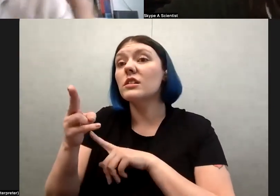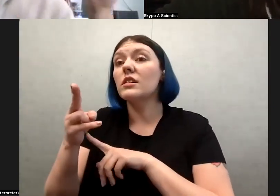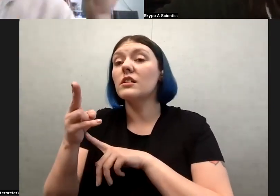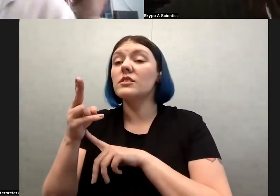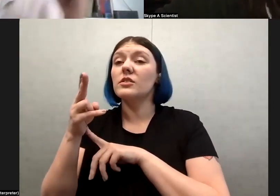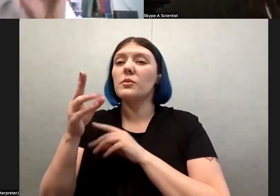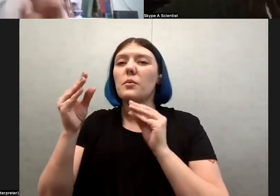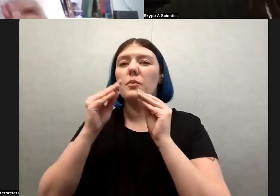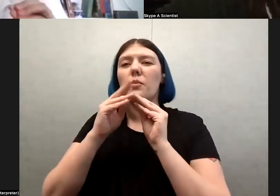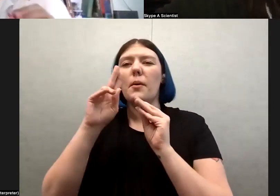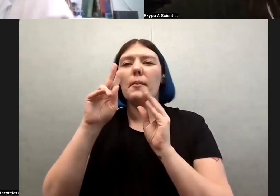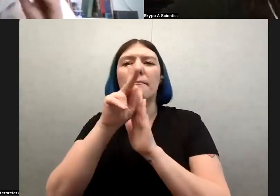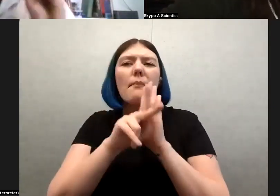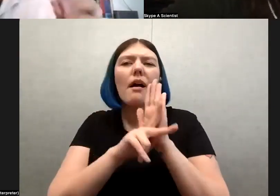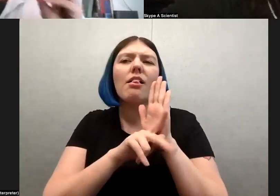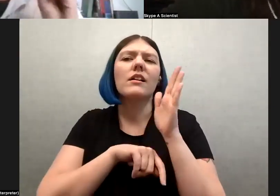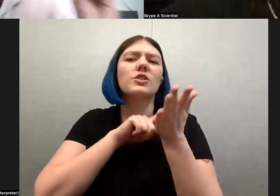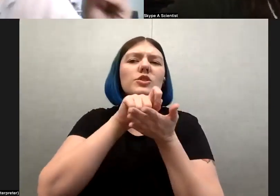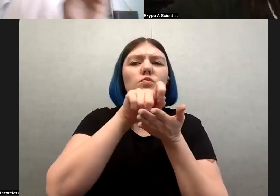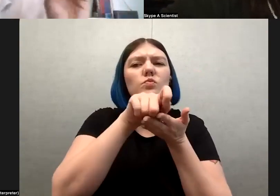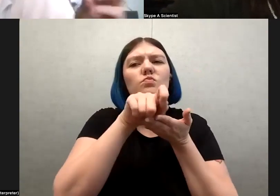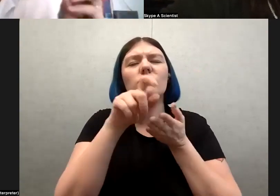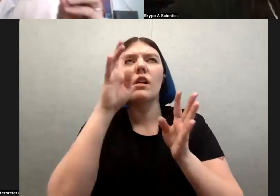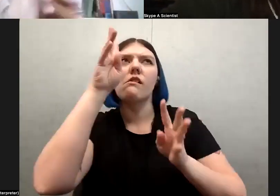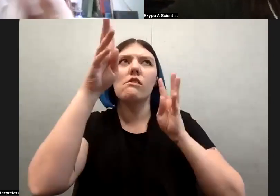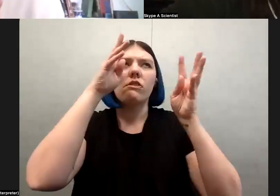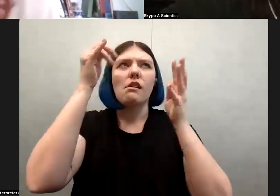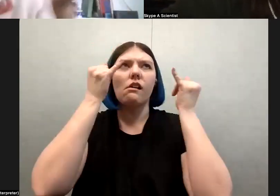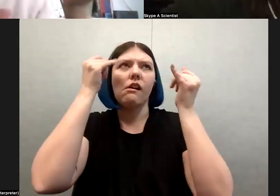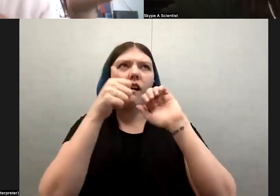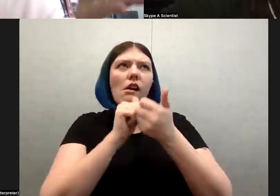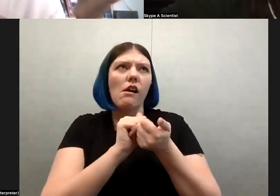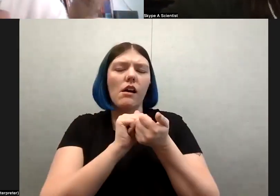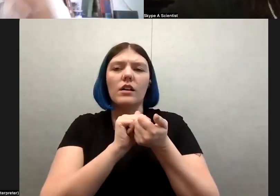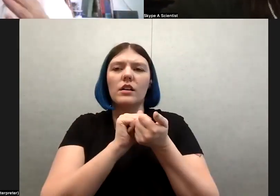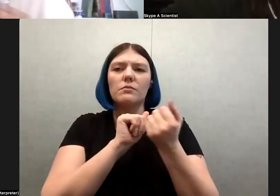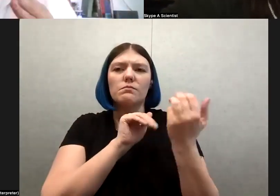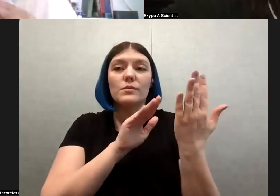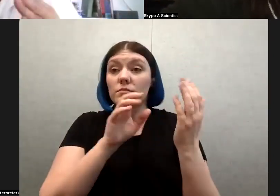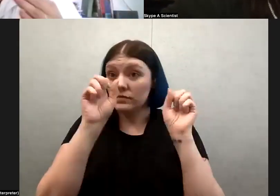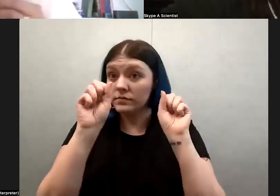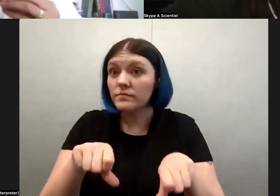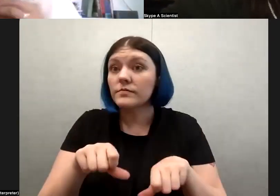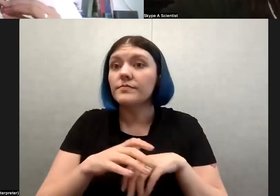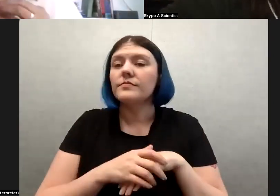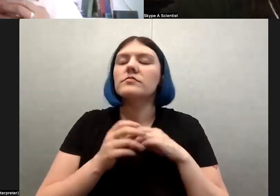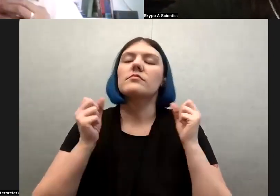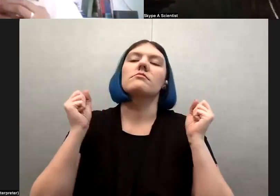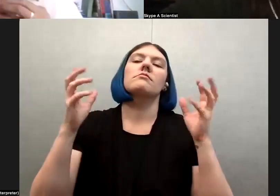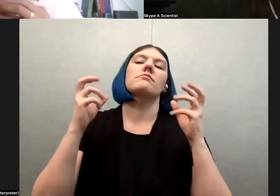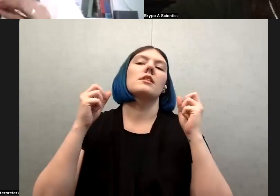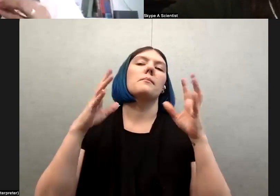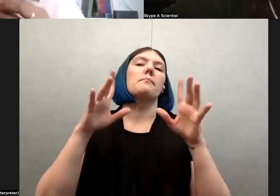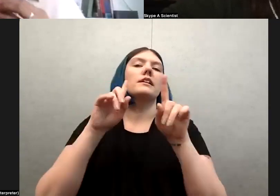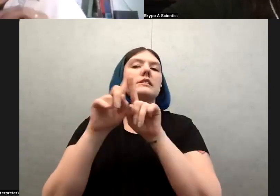like policy and writing and like coming up with good ideas for how to do things, you can go that route. There are so many different types of skills that